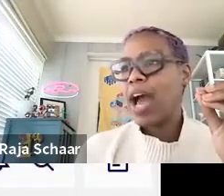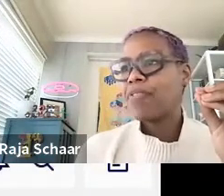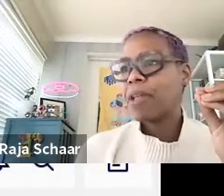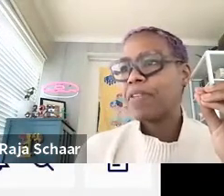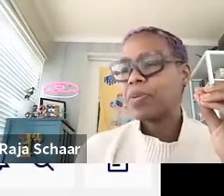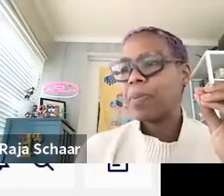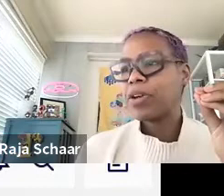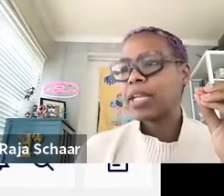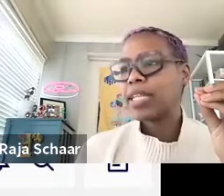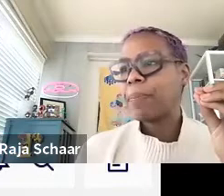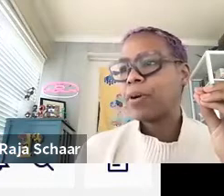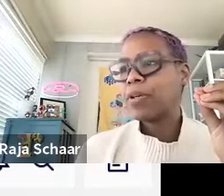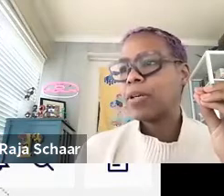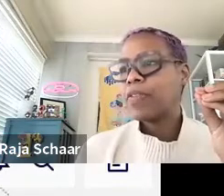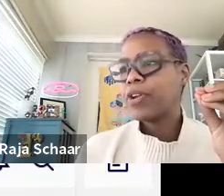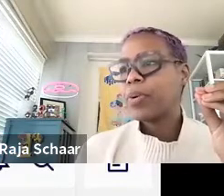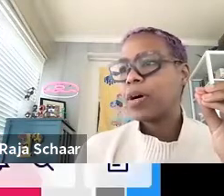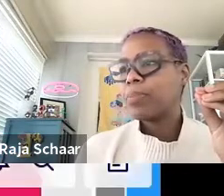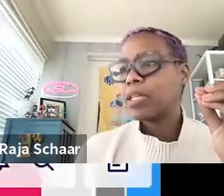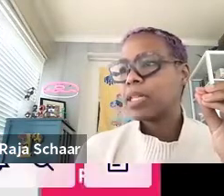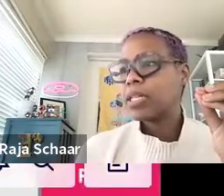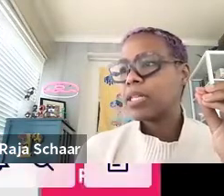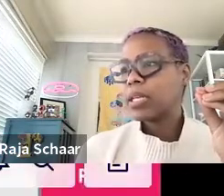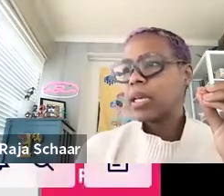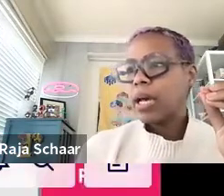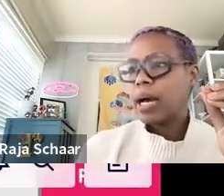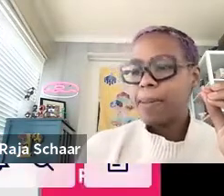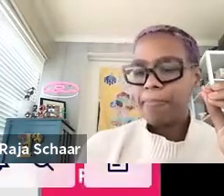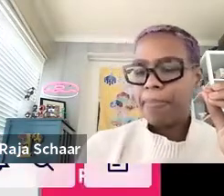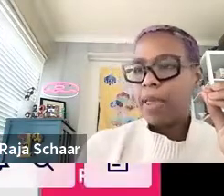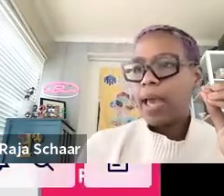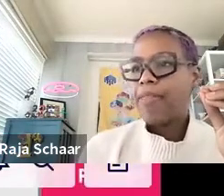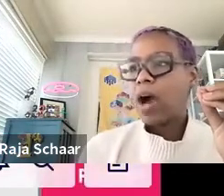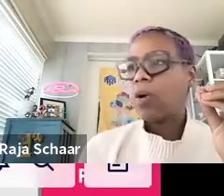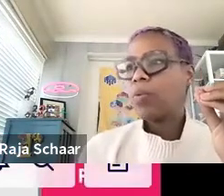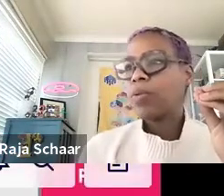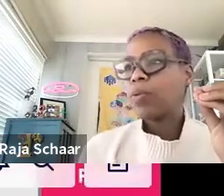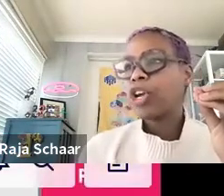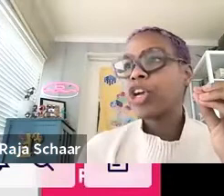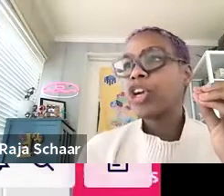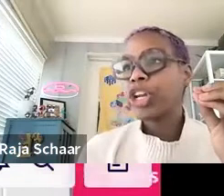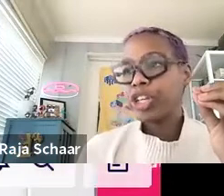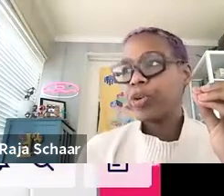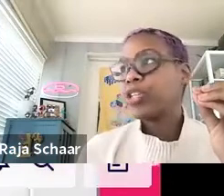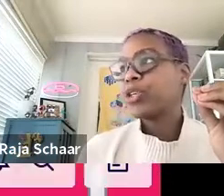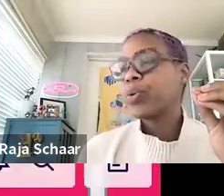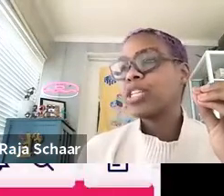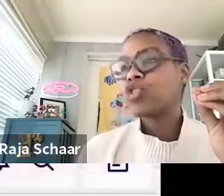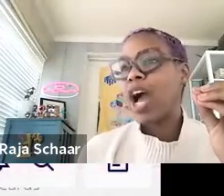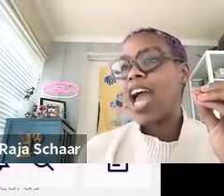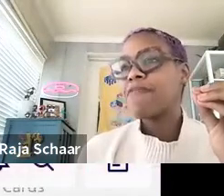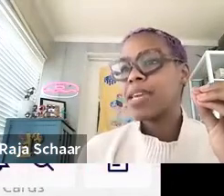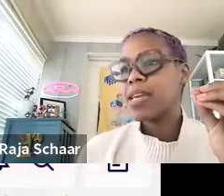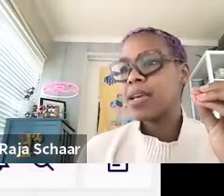So I'm leaving this one up here as an example for you all. I'm going to delete this. And now what you're going to do is you're going